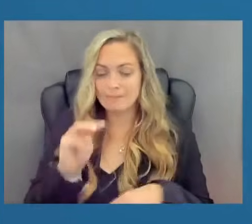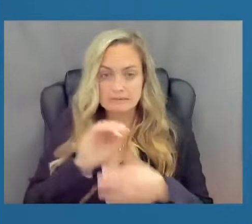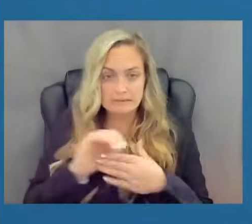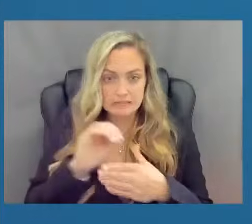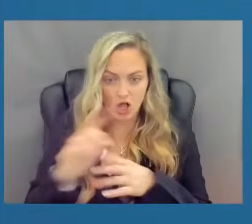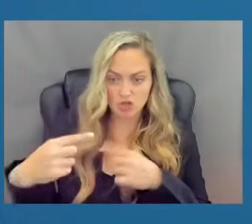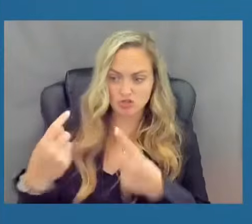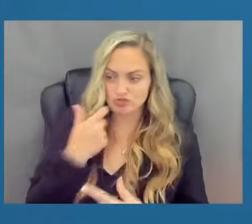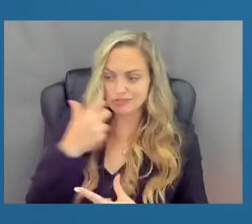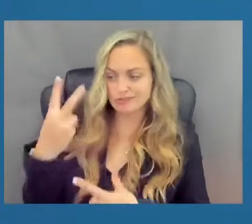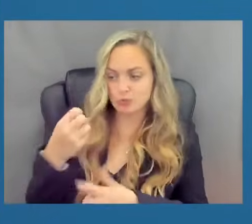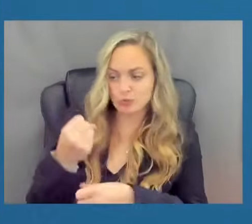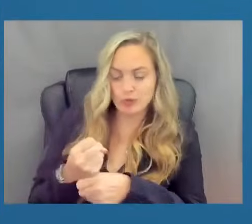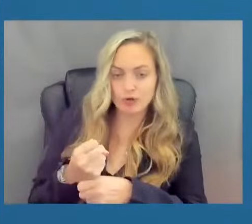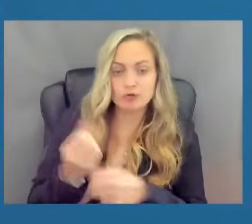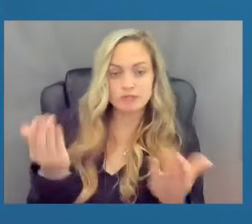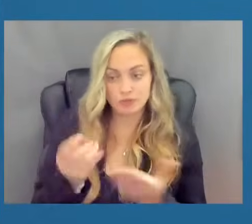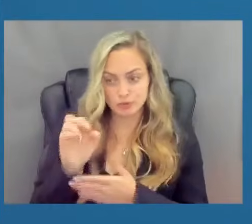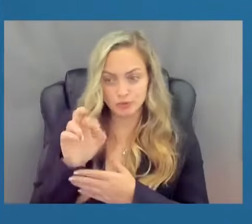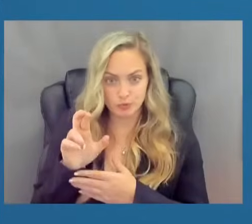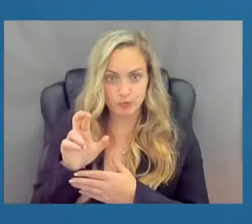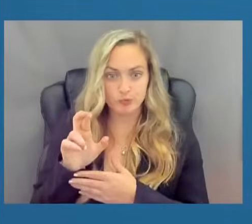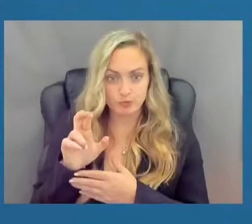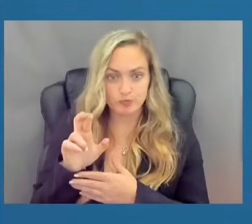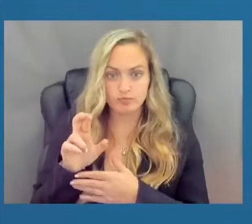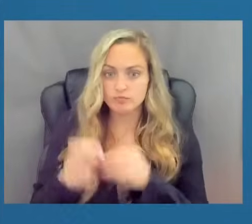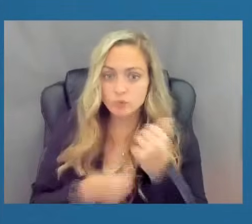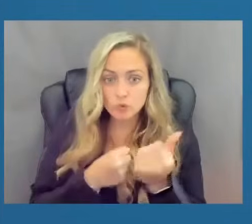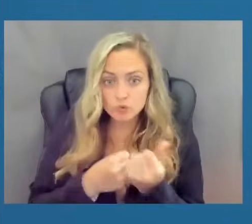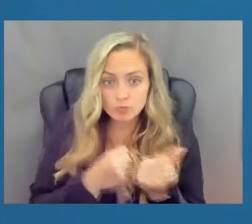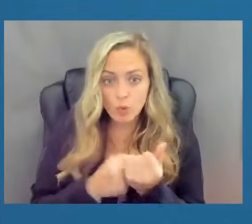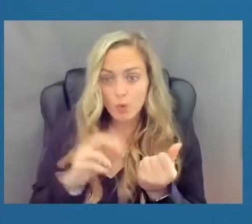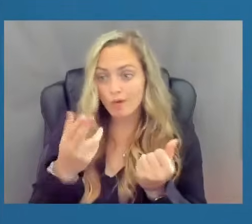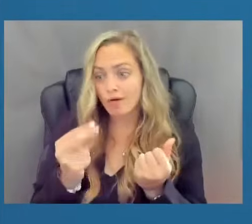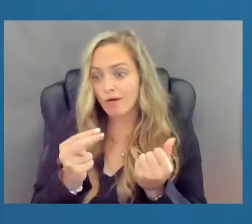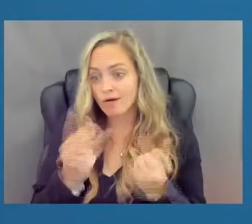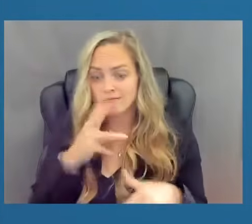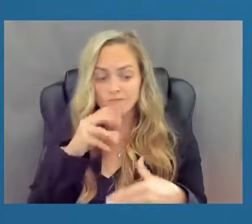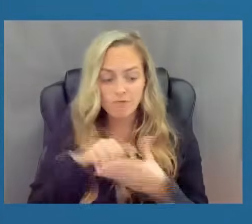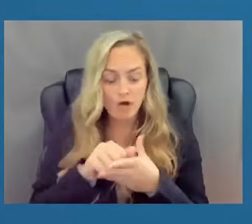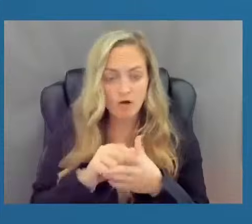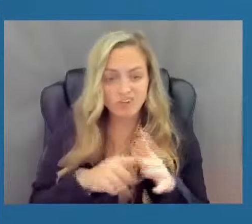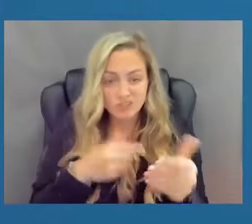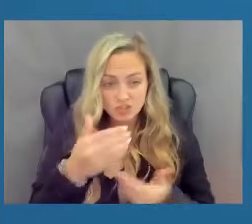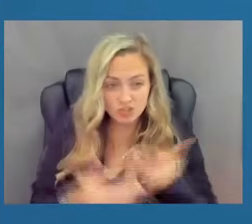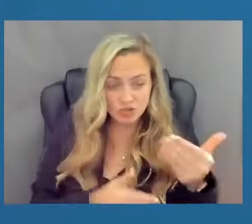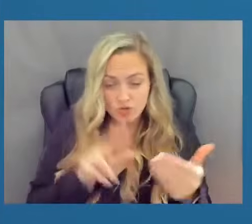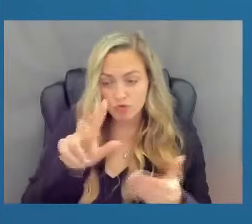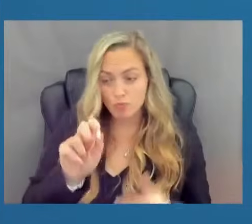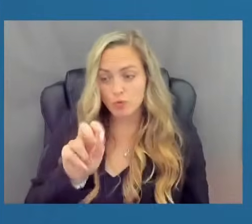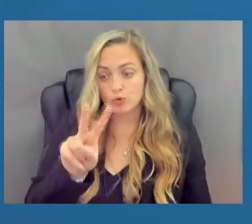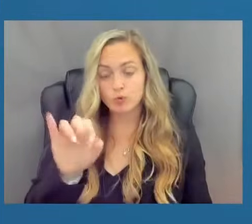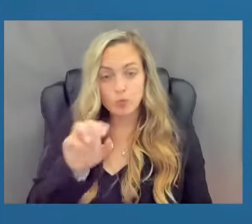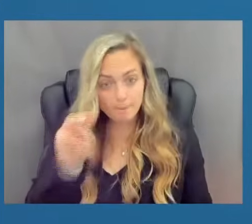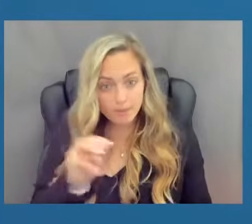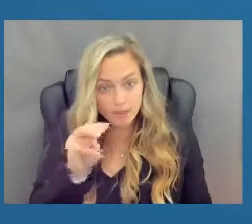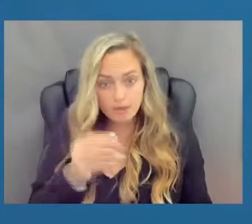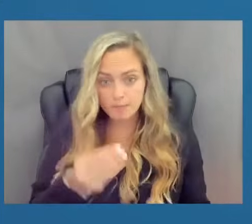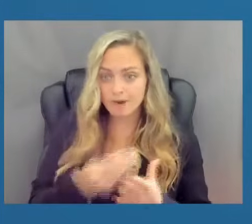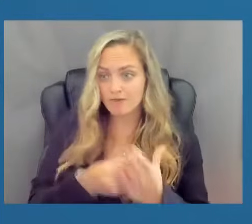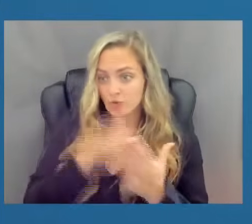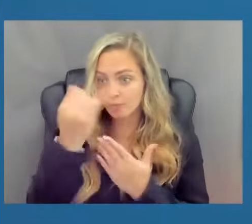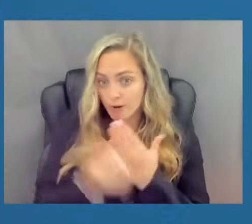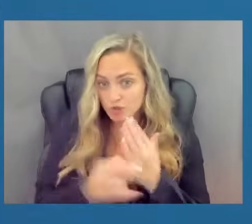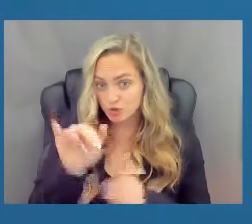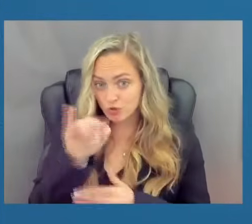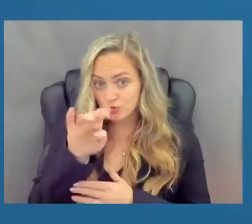in the Syracuse area to support our gun-involved initiative, $3.2 million money for Project Rise to help the young